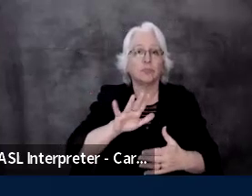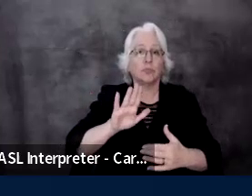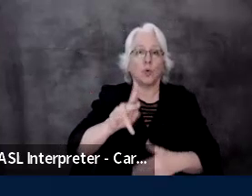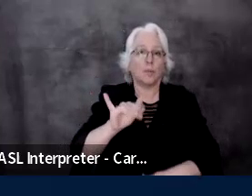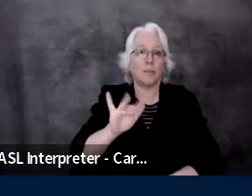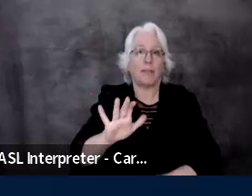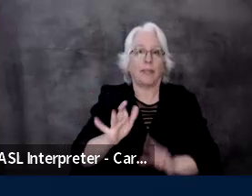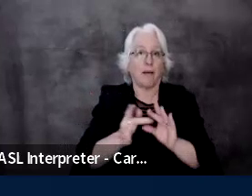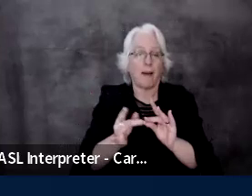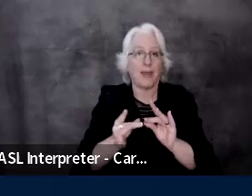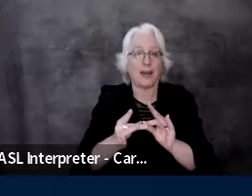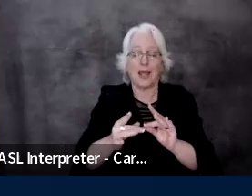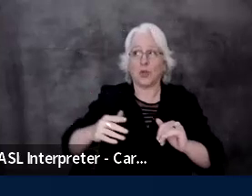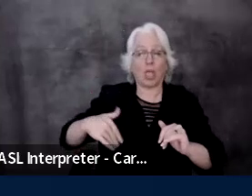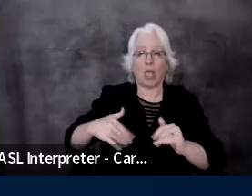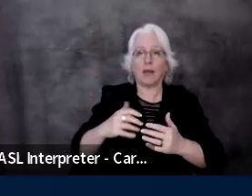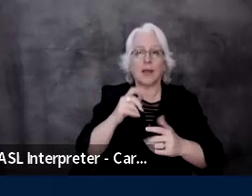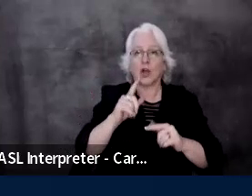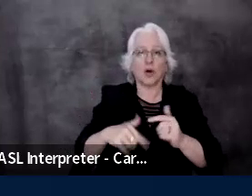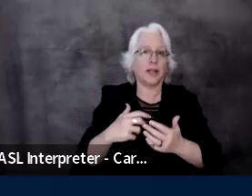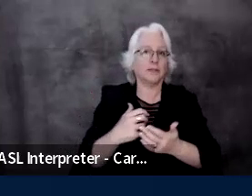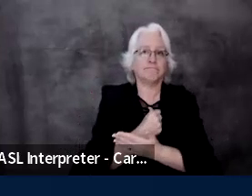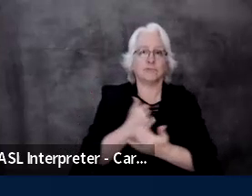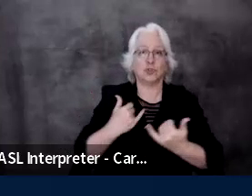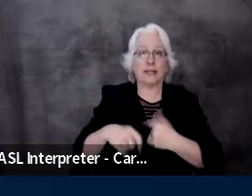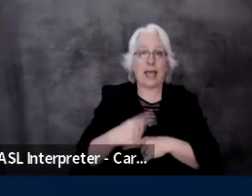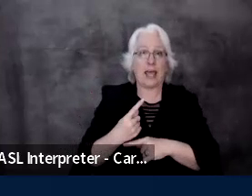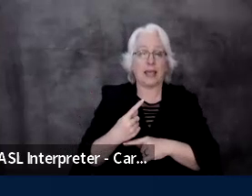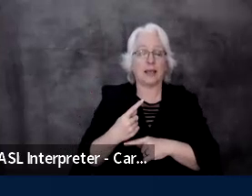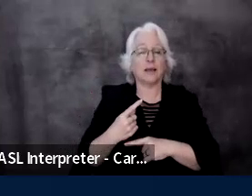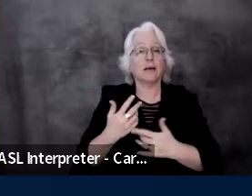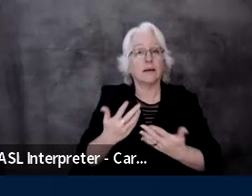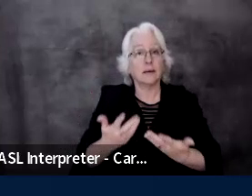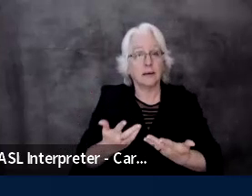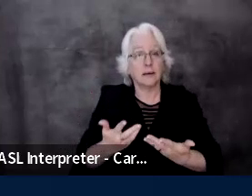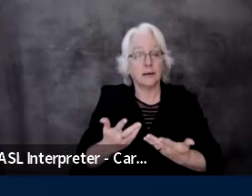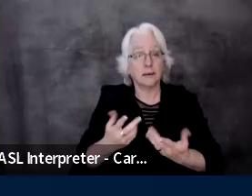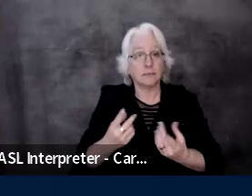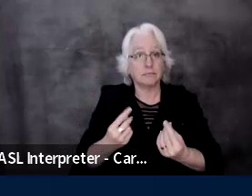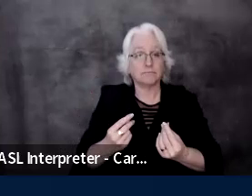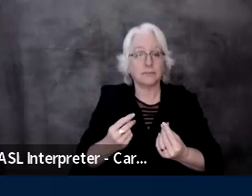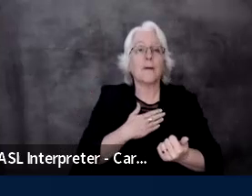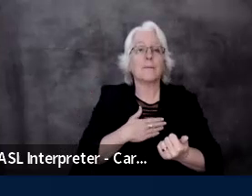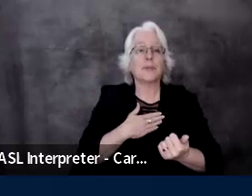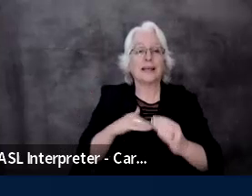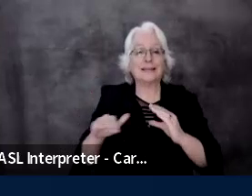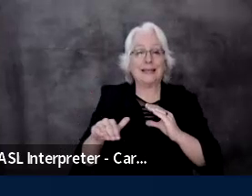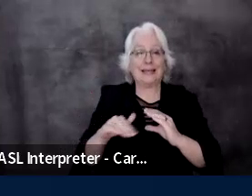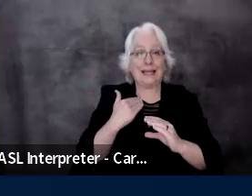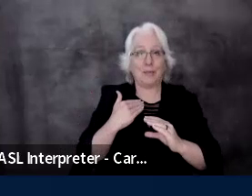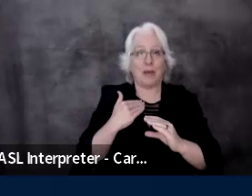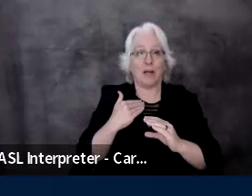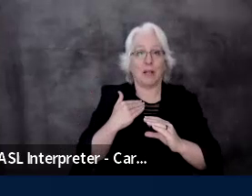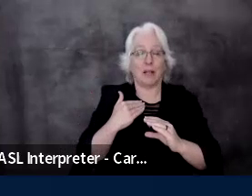comments, but did not get to do so today during the hearing, please email your public